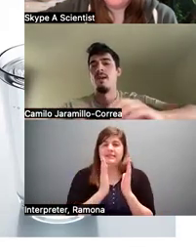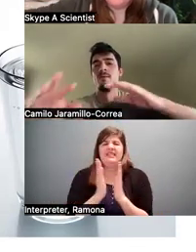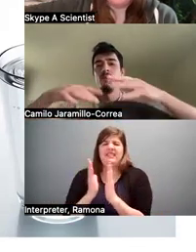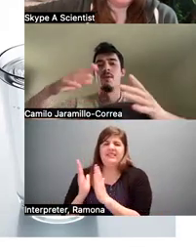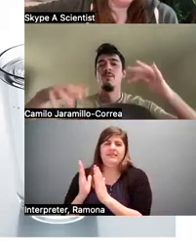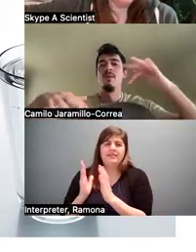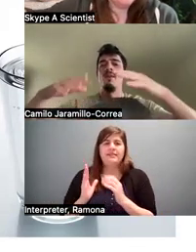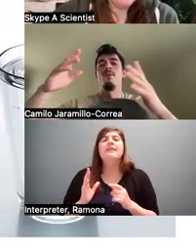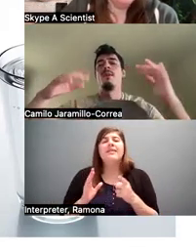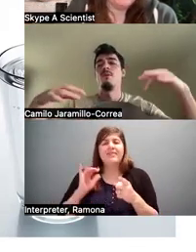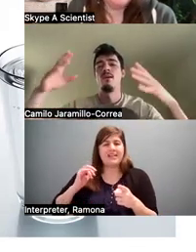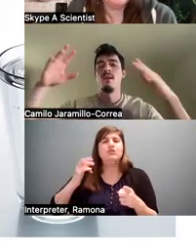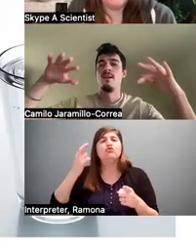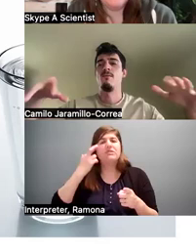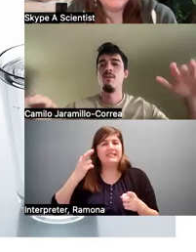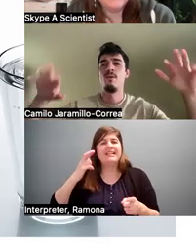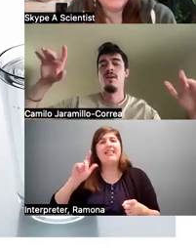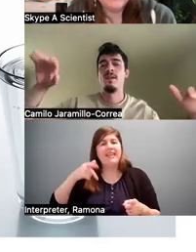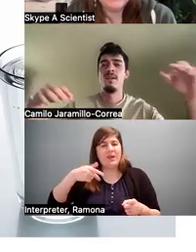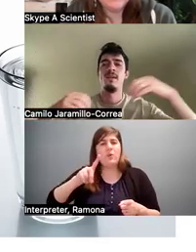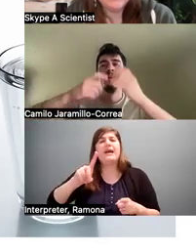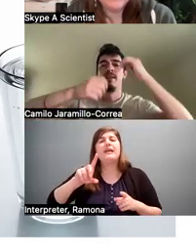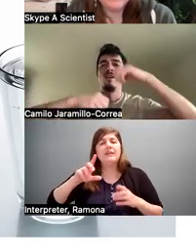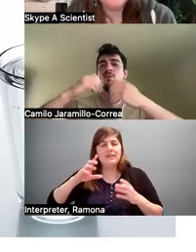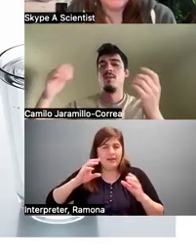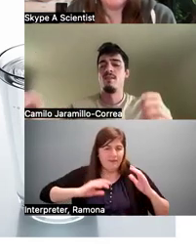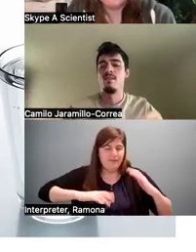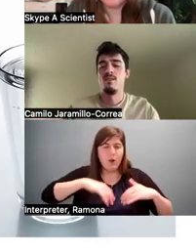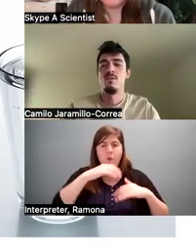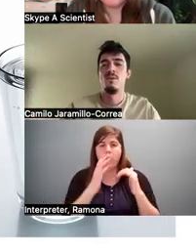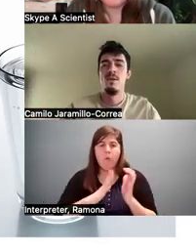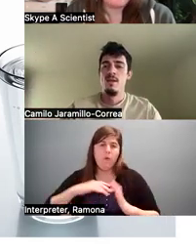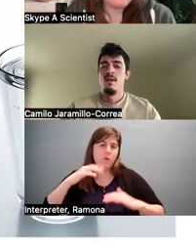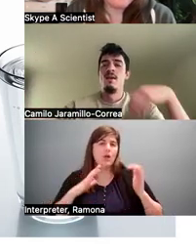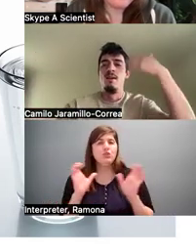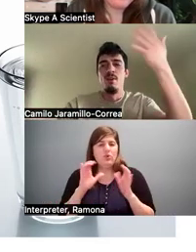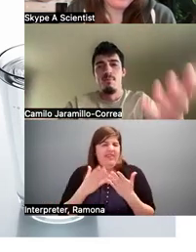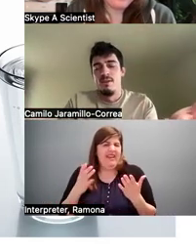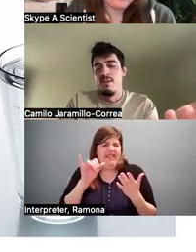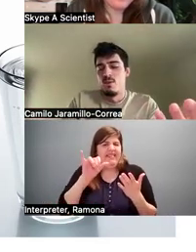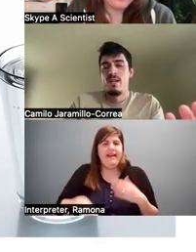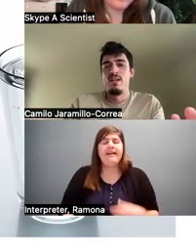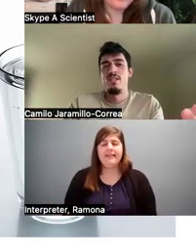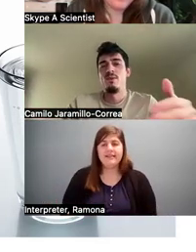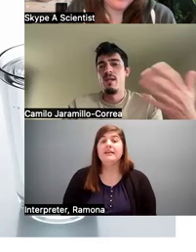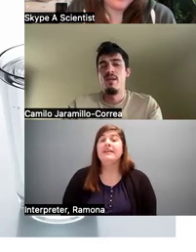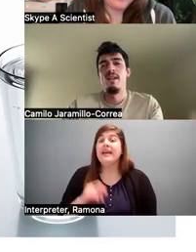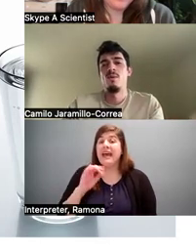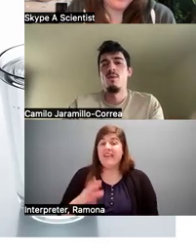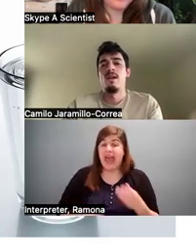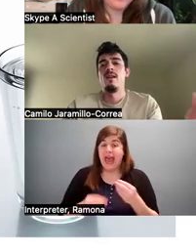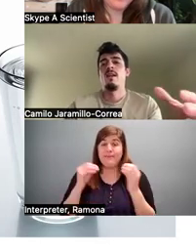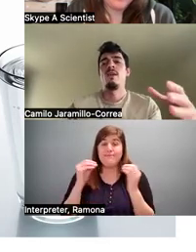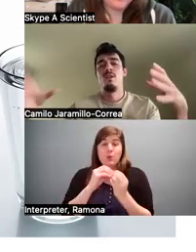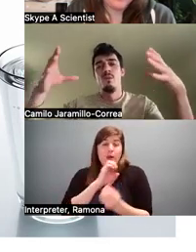that's why liquids behave the way they do. They're kind of like flowy and like they can do the things that they do. If we put even more energy, so we keep heating